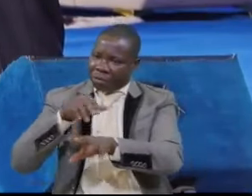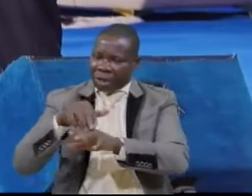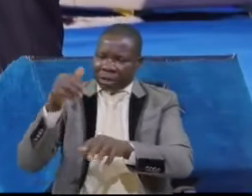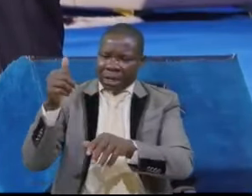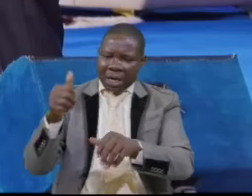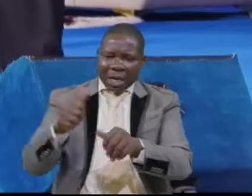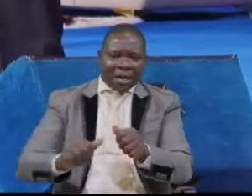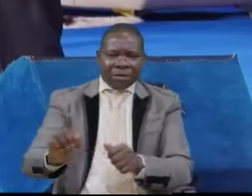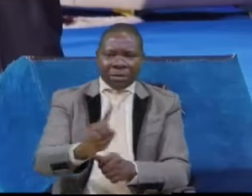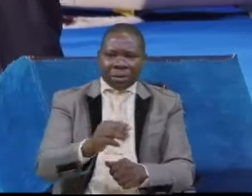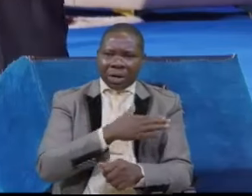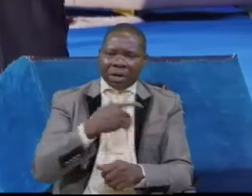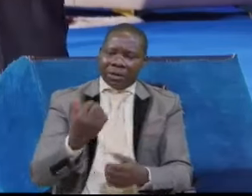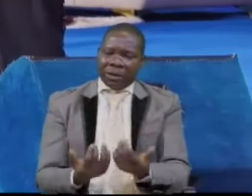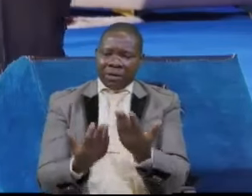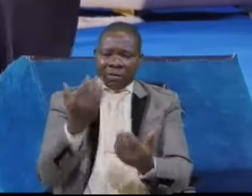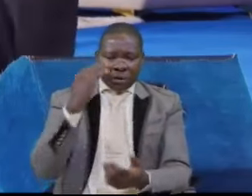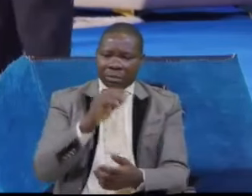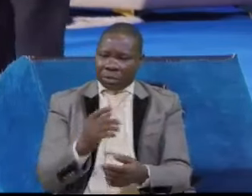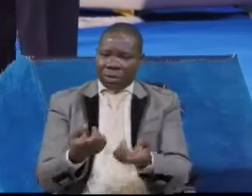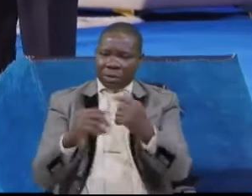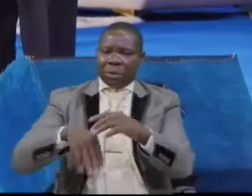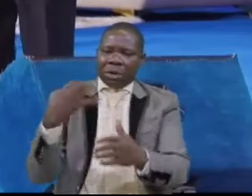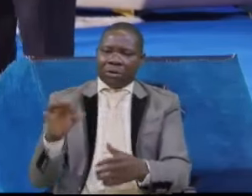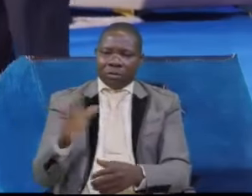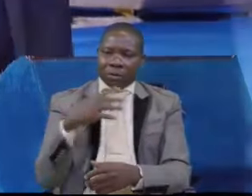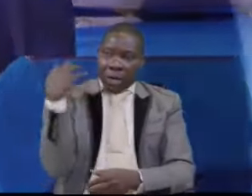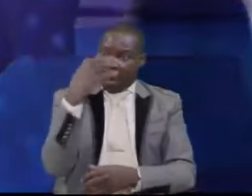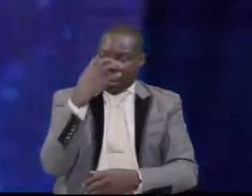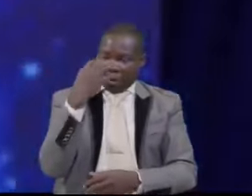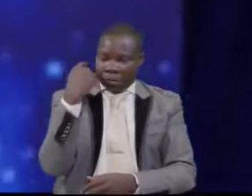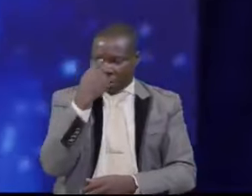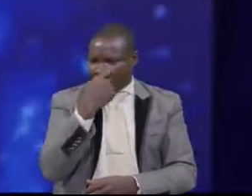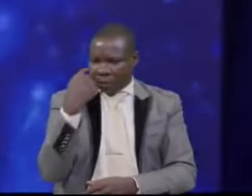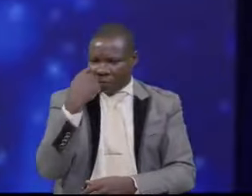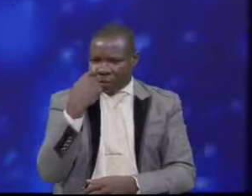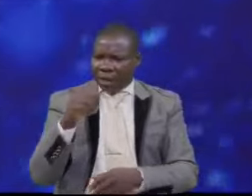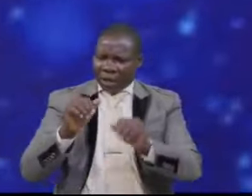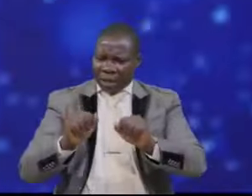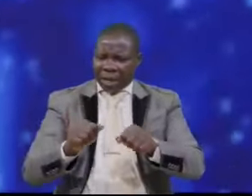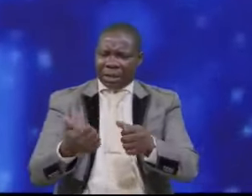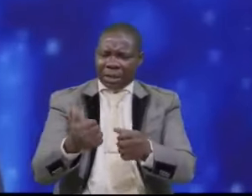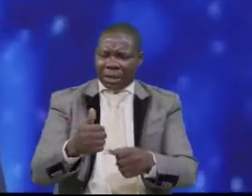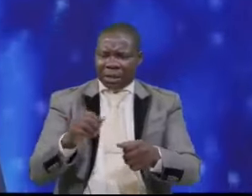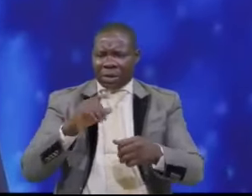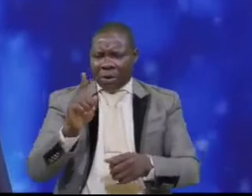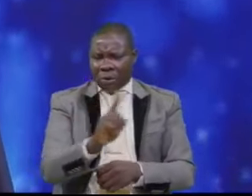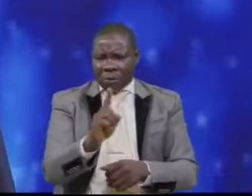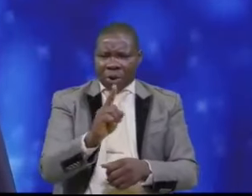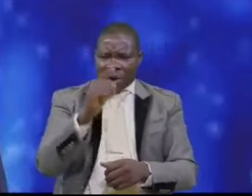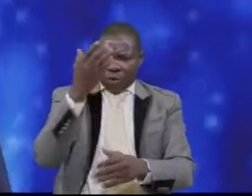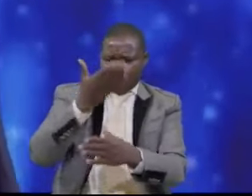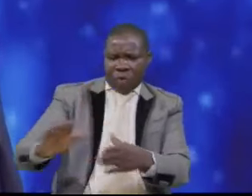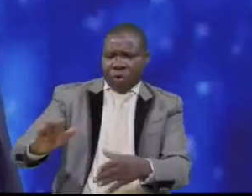will be coming out of his furious face. Can anybody cut down that tree, make him